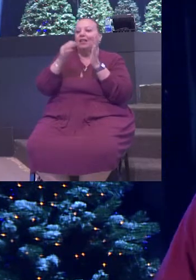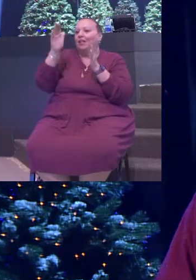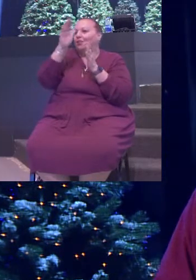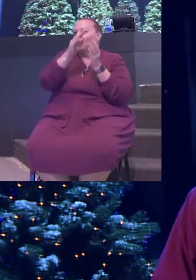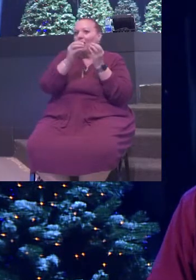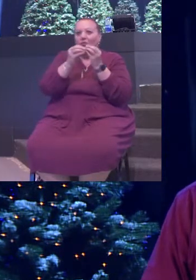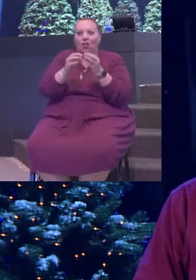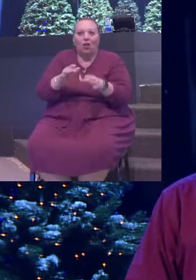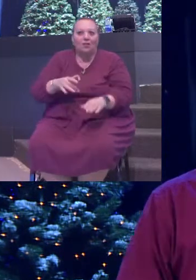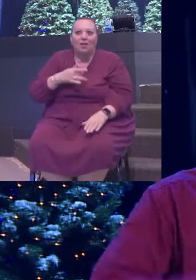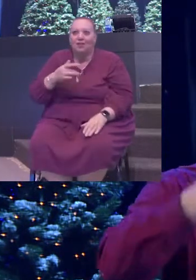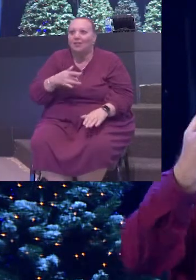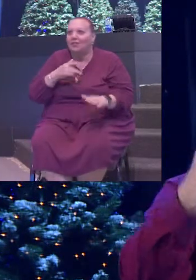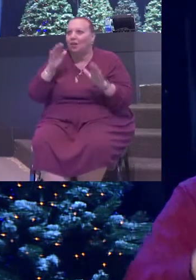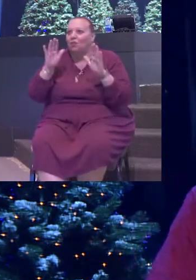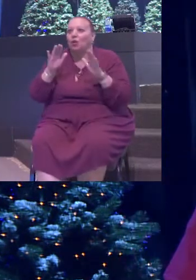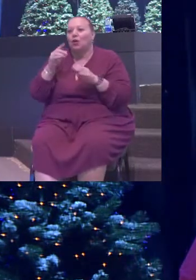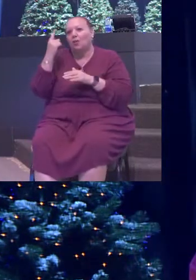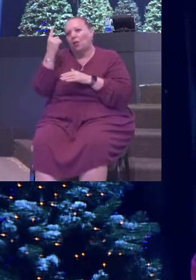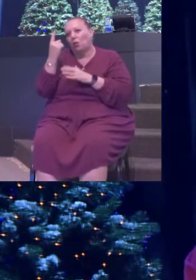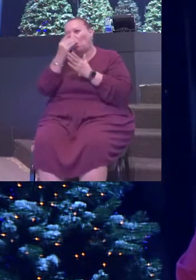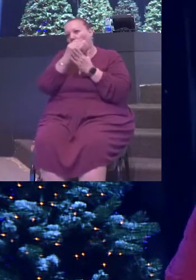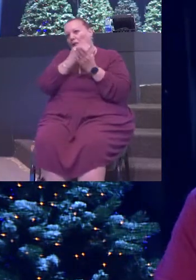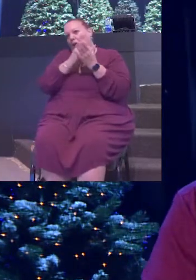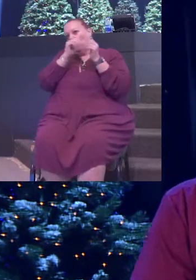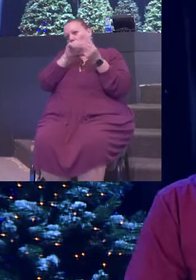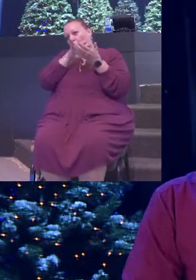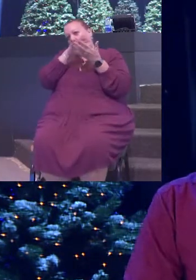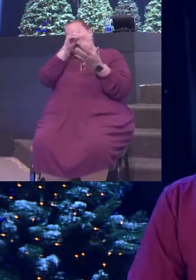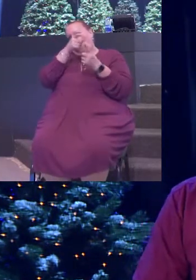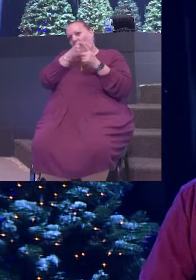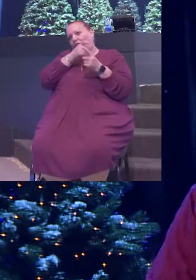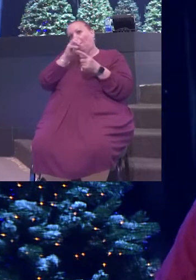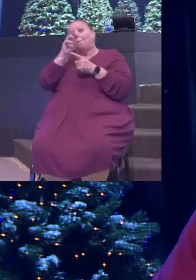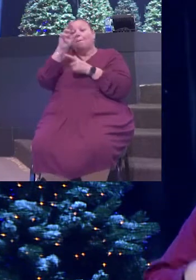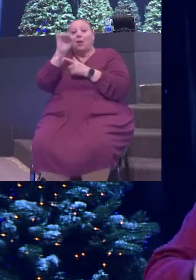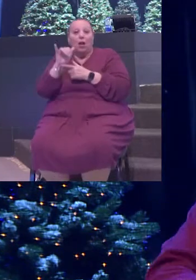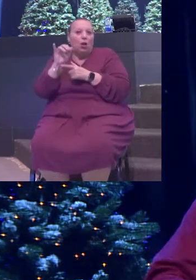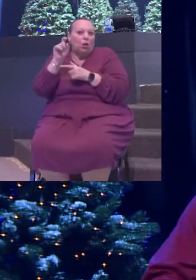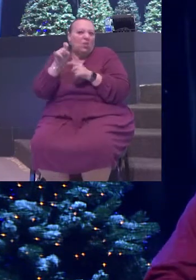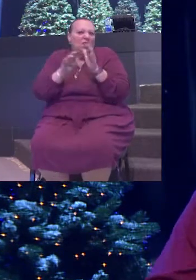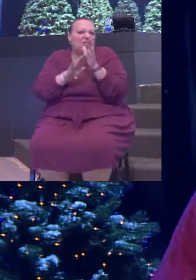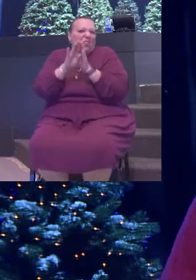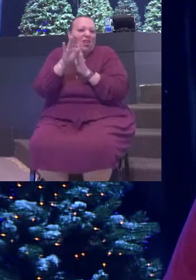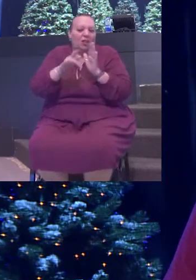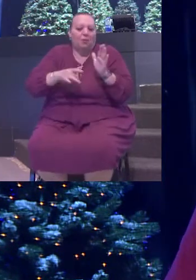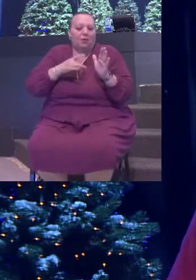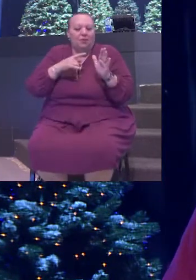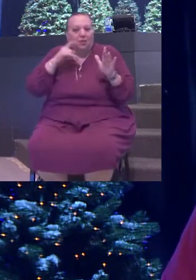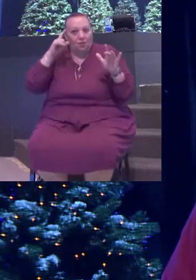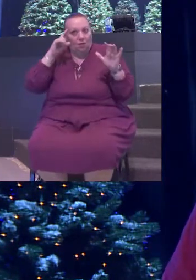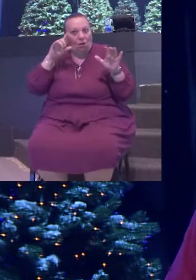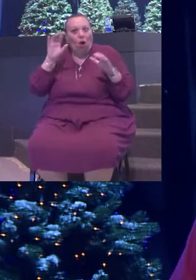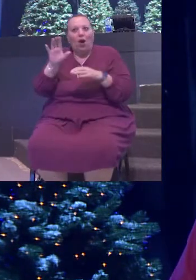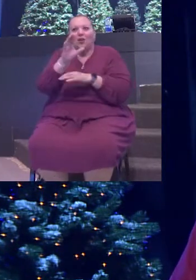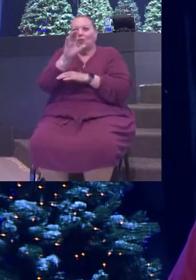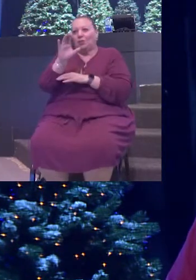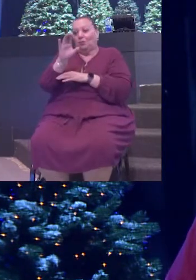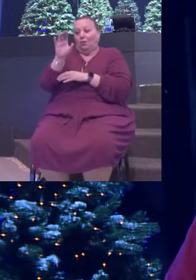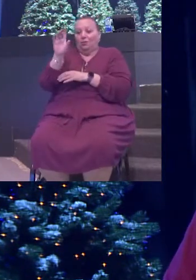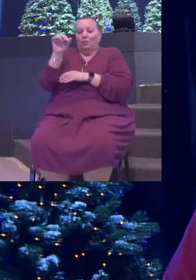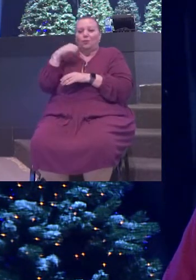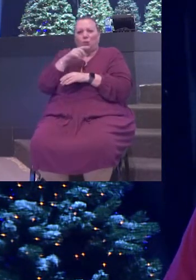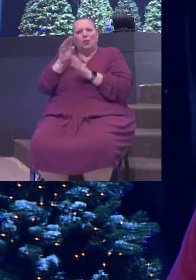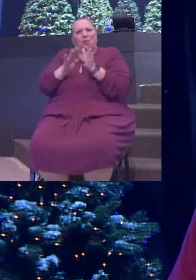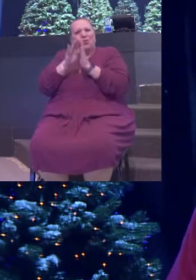lost that sense of wonder. I think one lesson that we can learn from Mary is that we need to develop a sense of awe at Christmas. We do. We